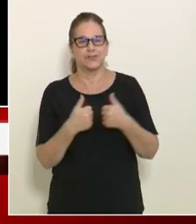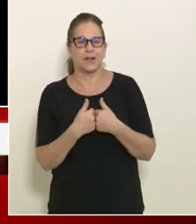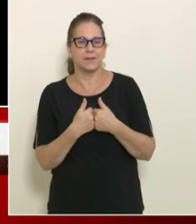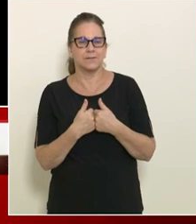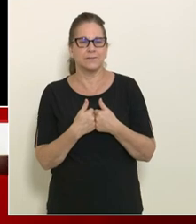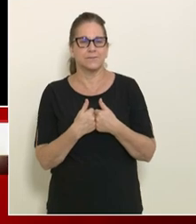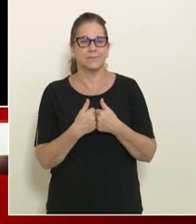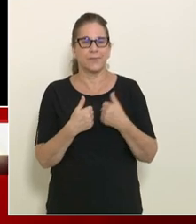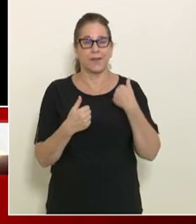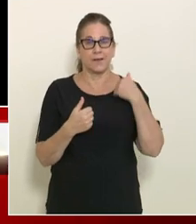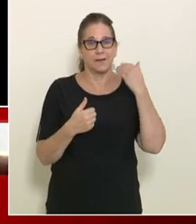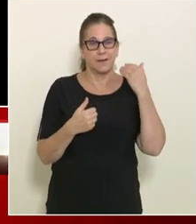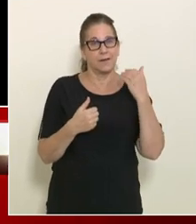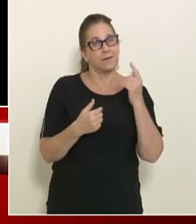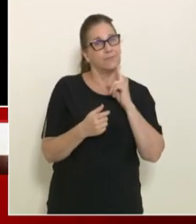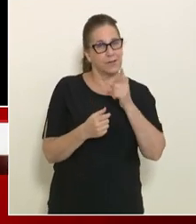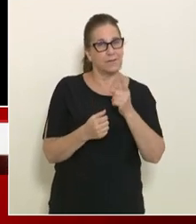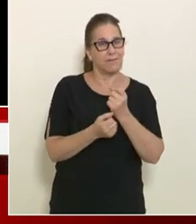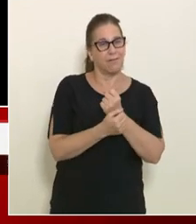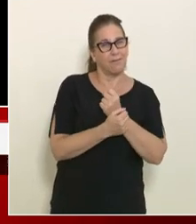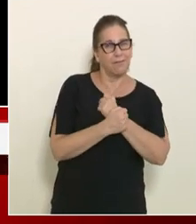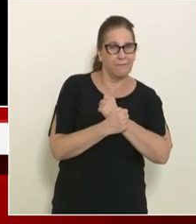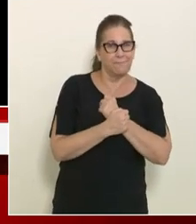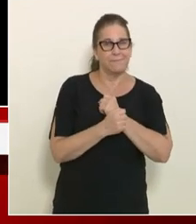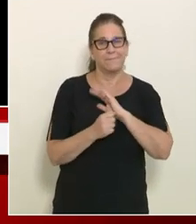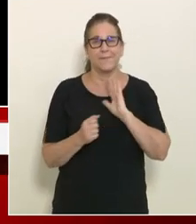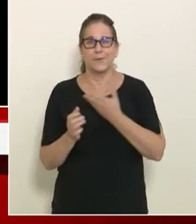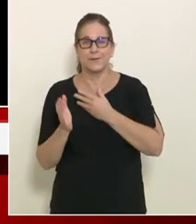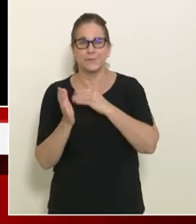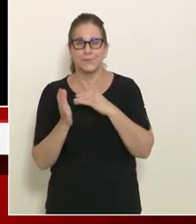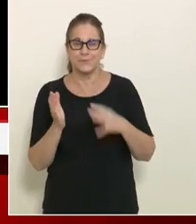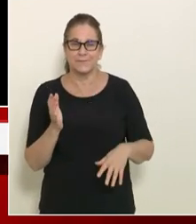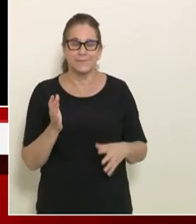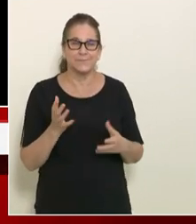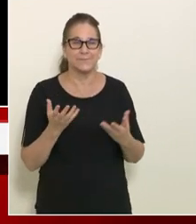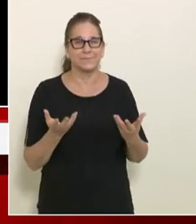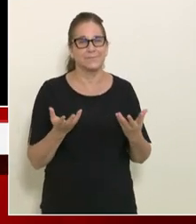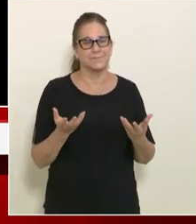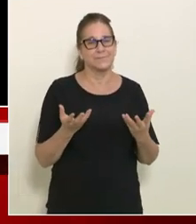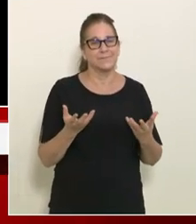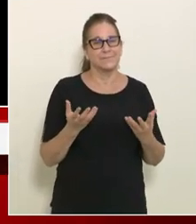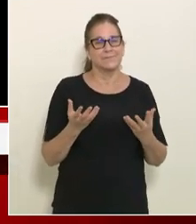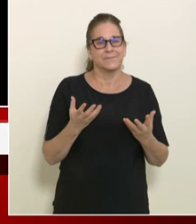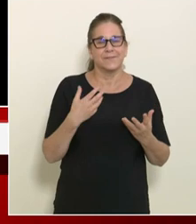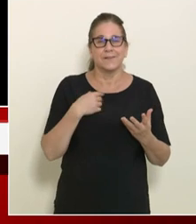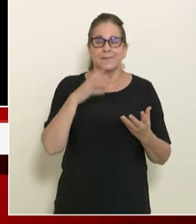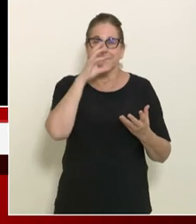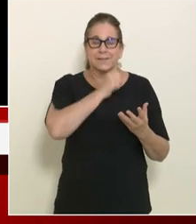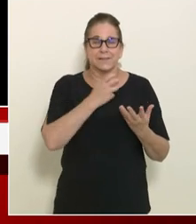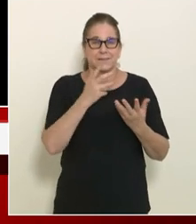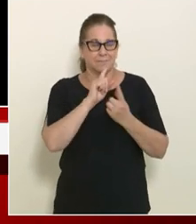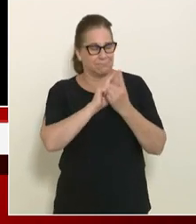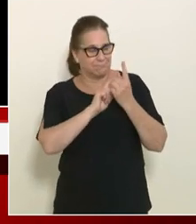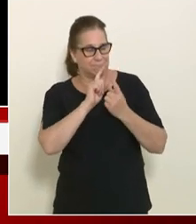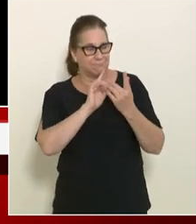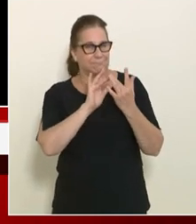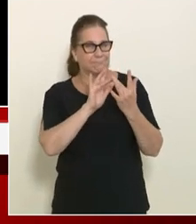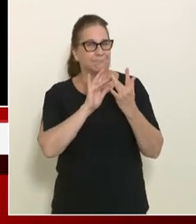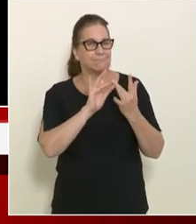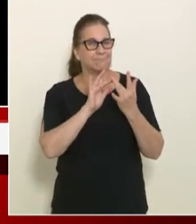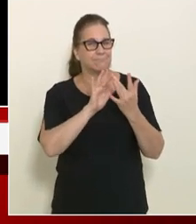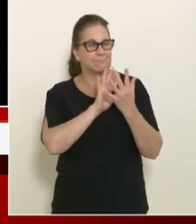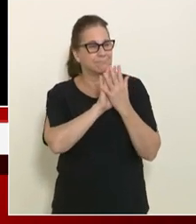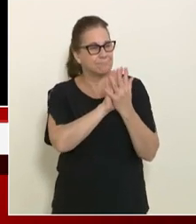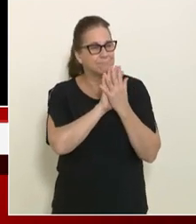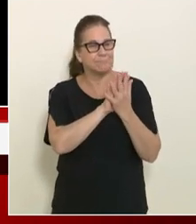are entering the school year like no other, and it's critical that we develop relationships early on with our students and families. We